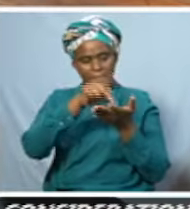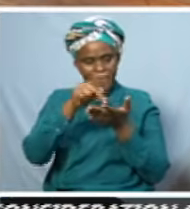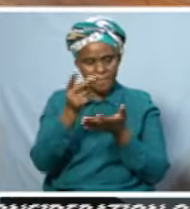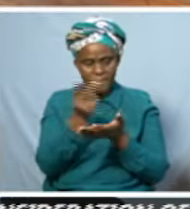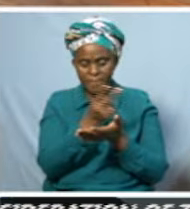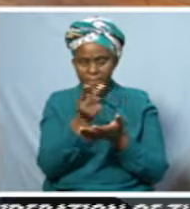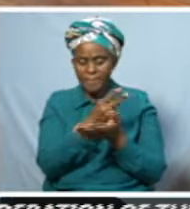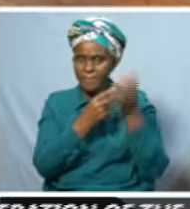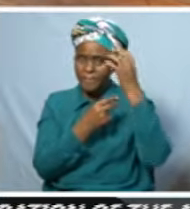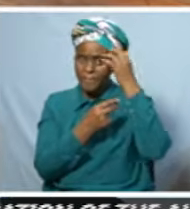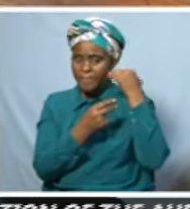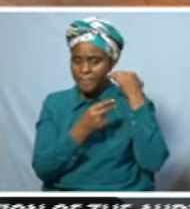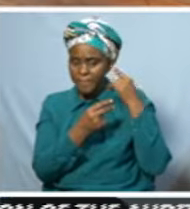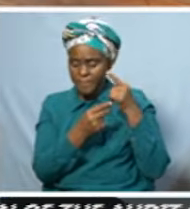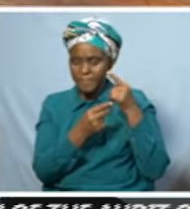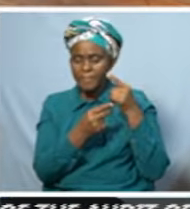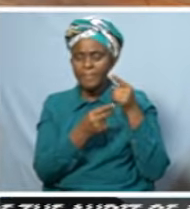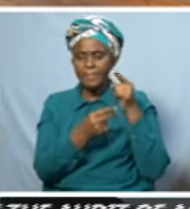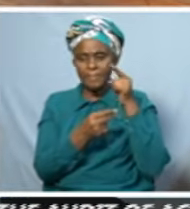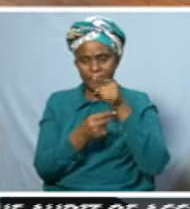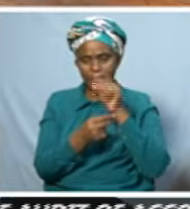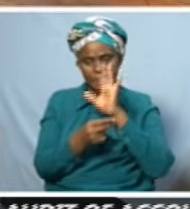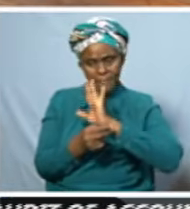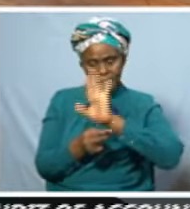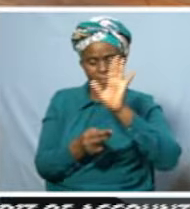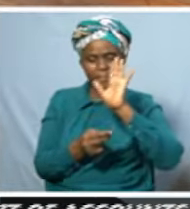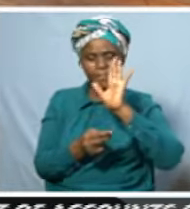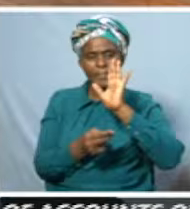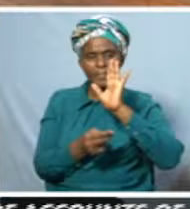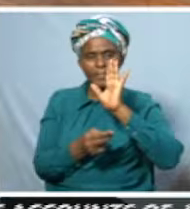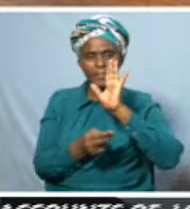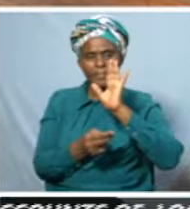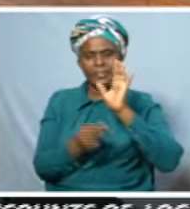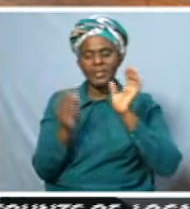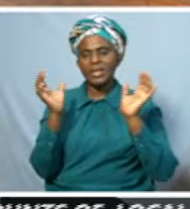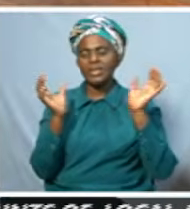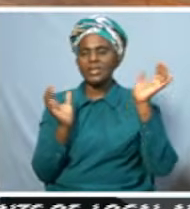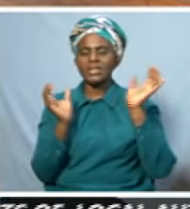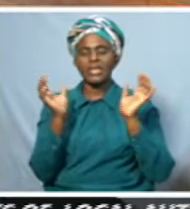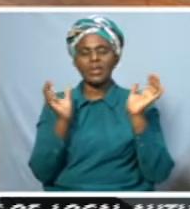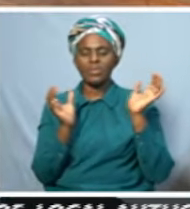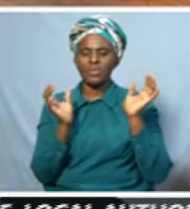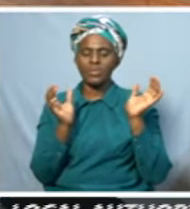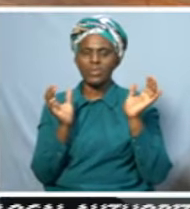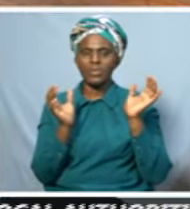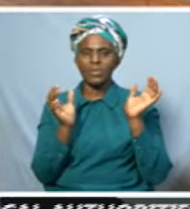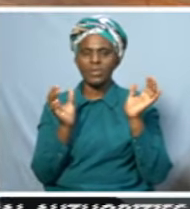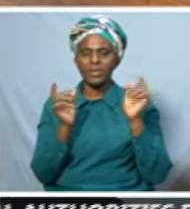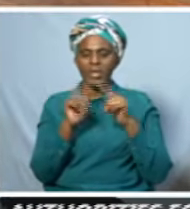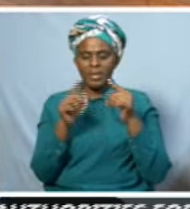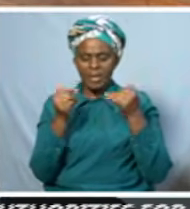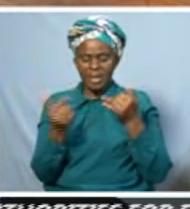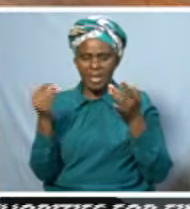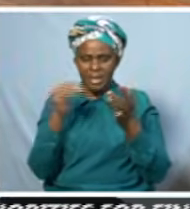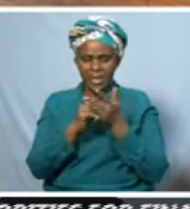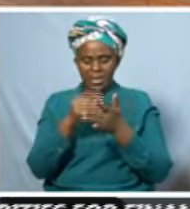two based on their scale. But then,